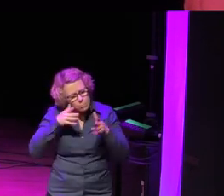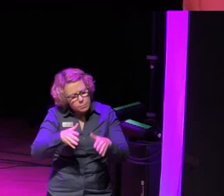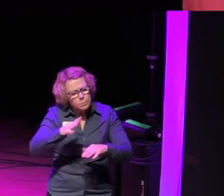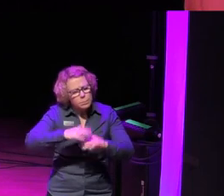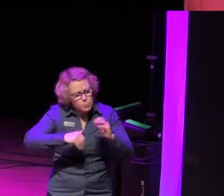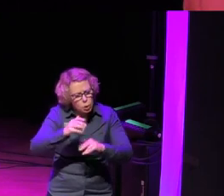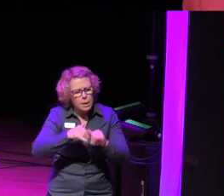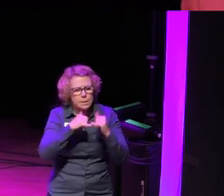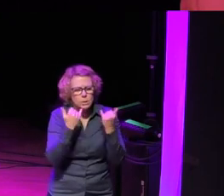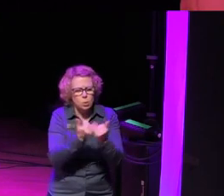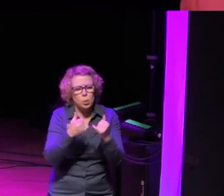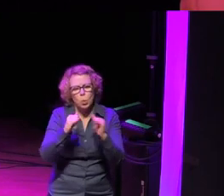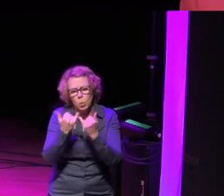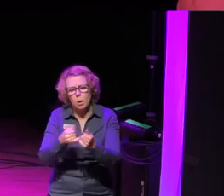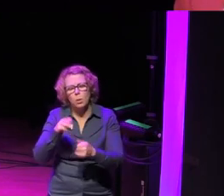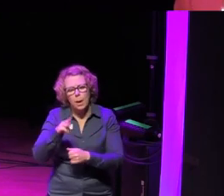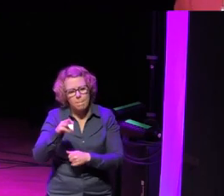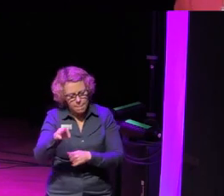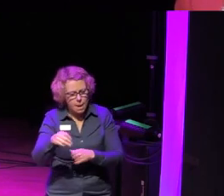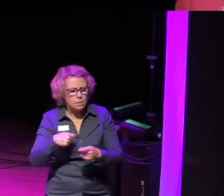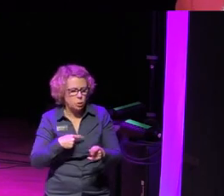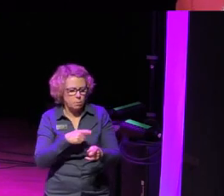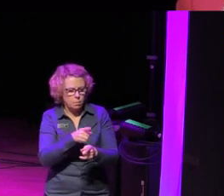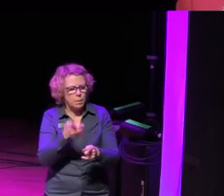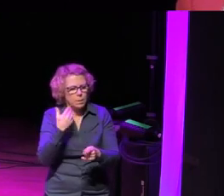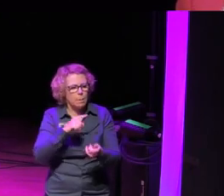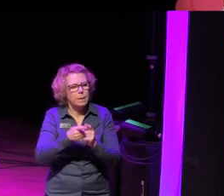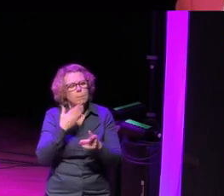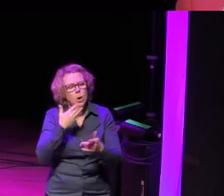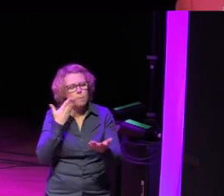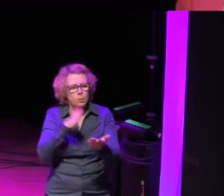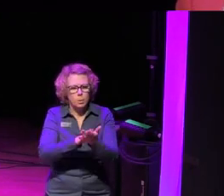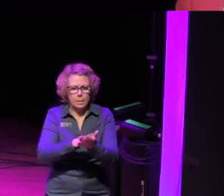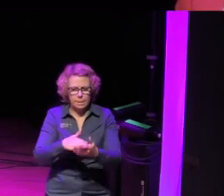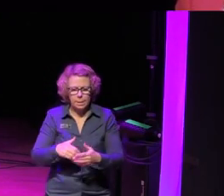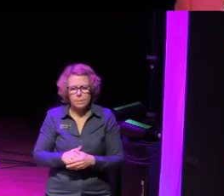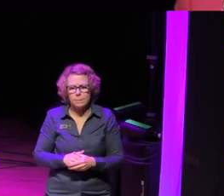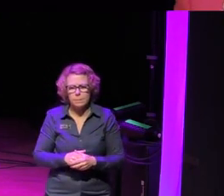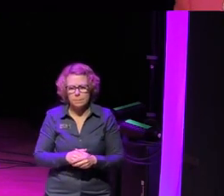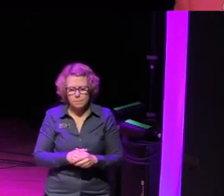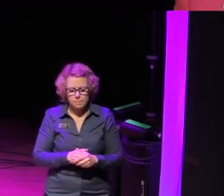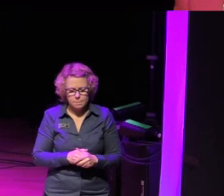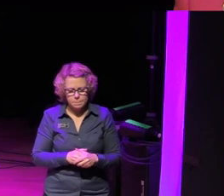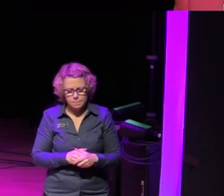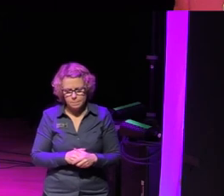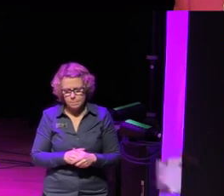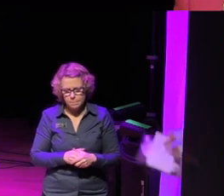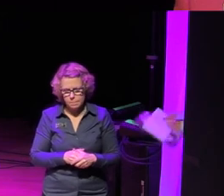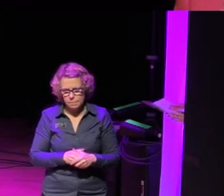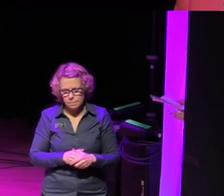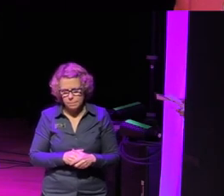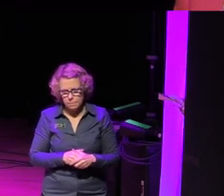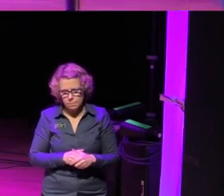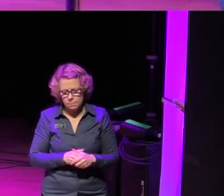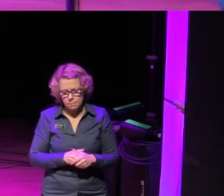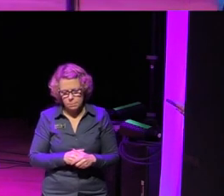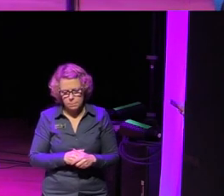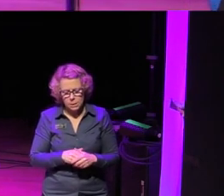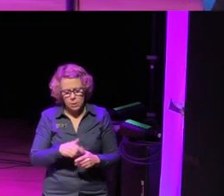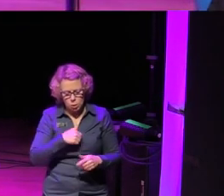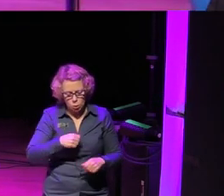protecting the human rights that are prerequisite for actually safeguarding a rule of law state. So let's